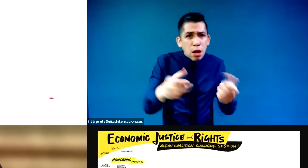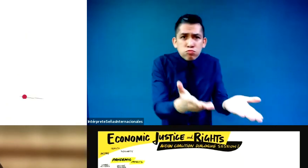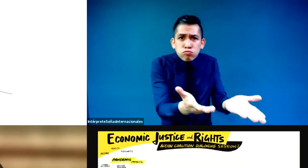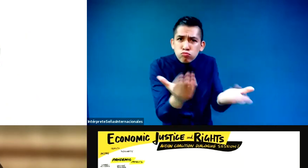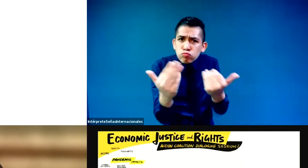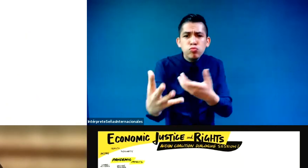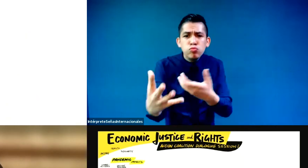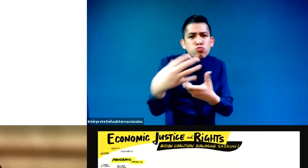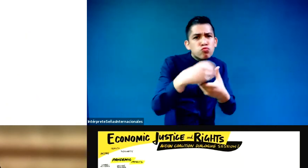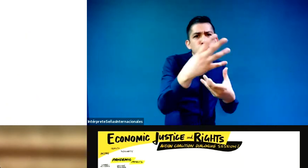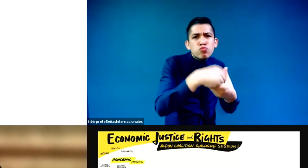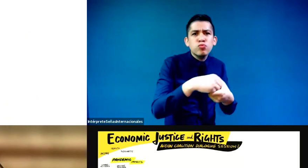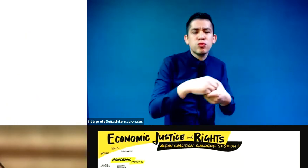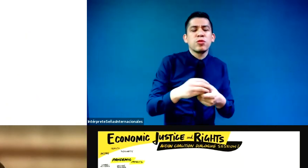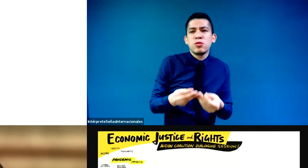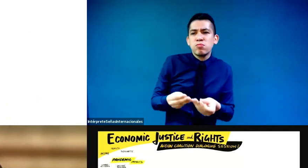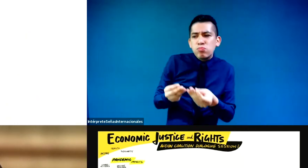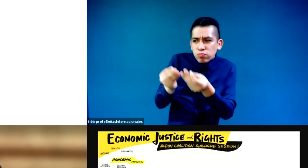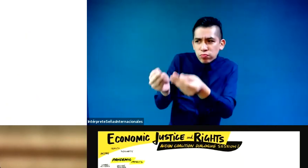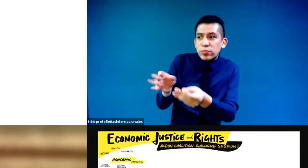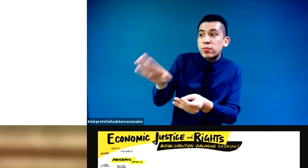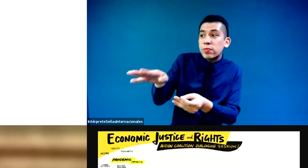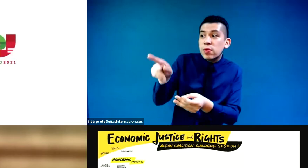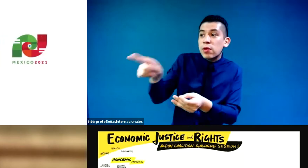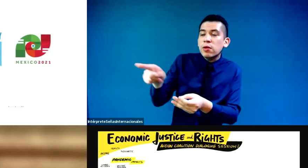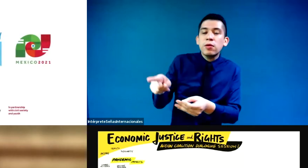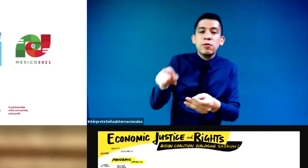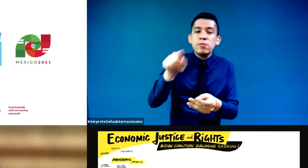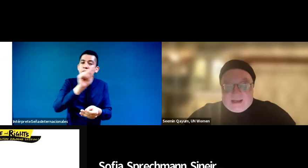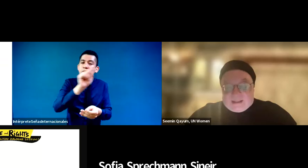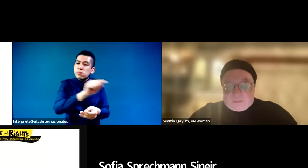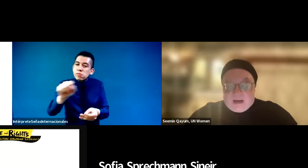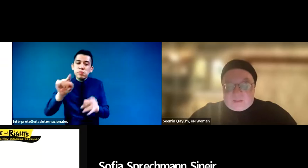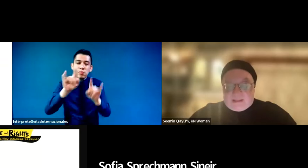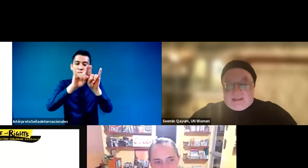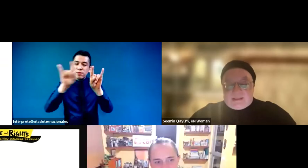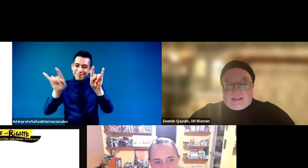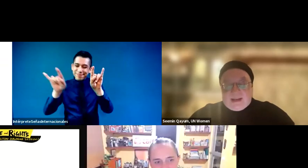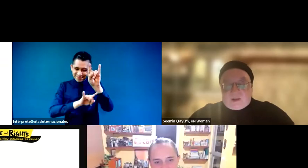you so much. I'd now like to welcome Ms. Sofía